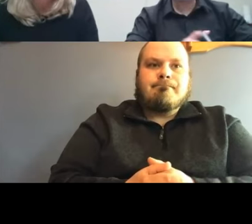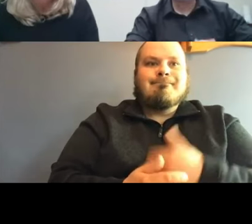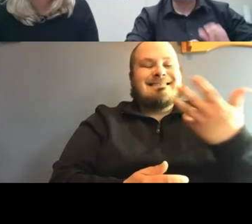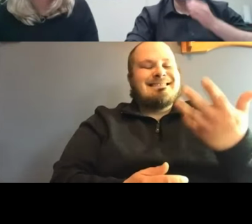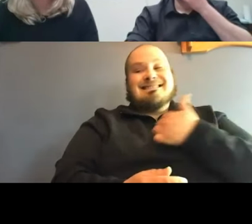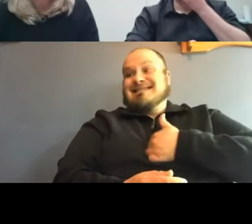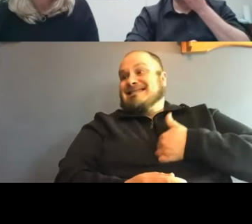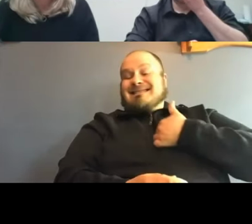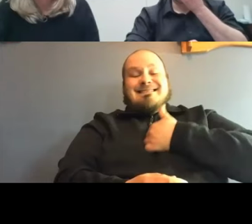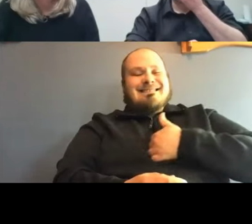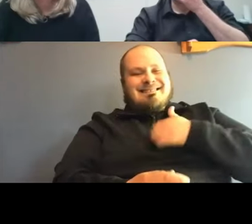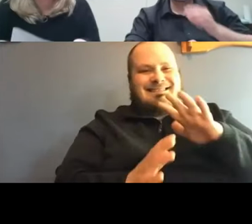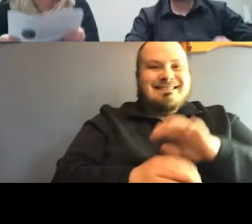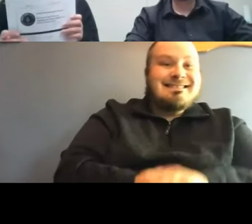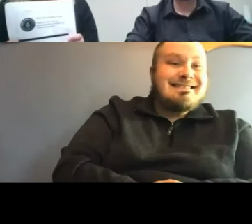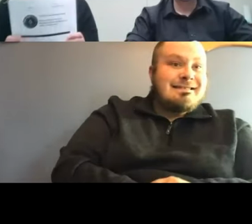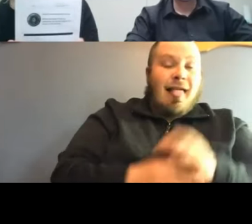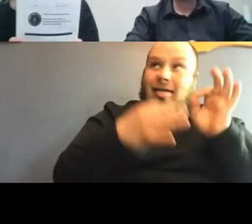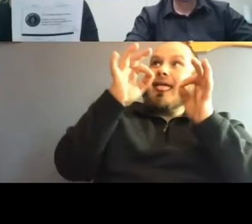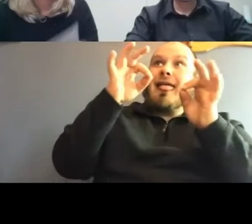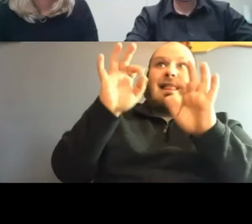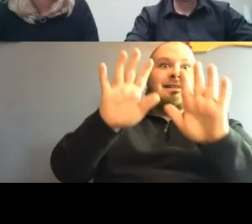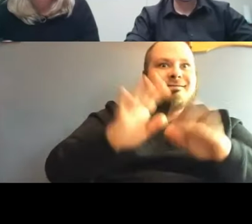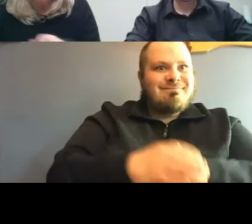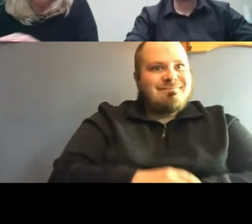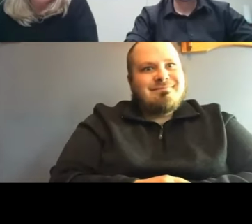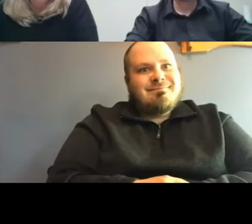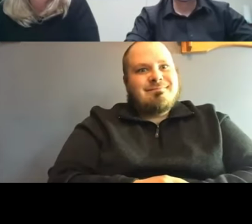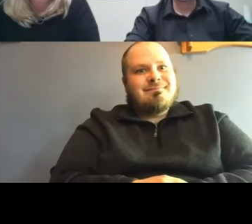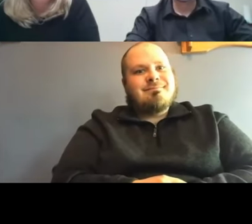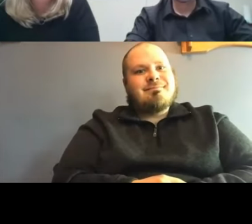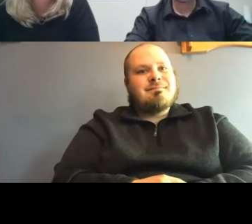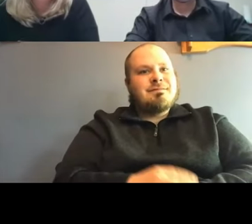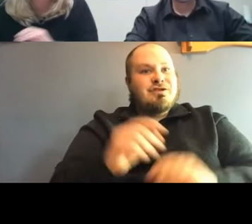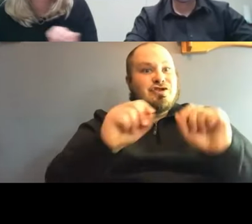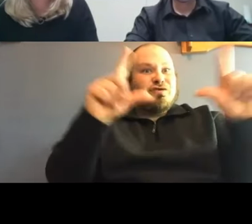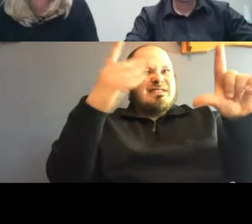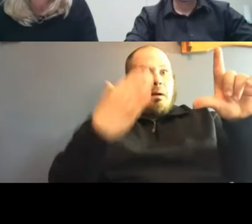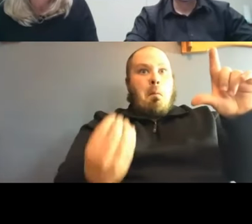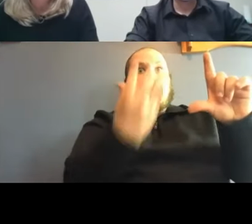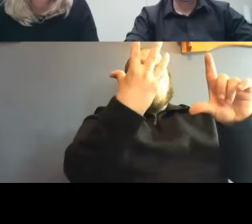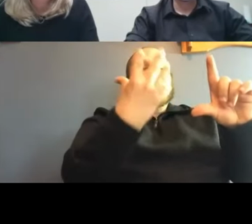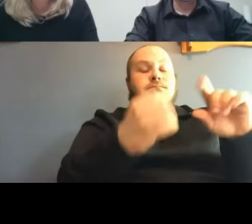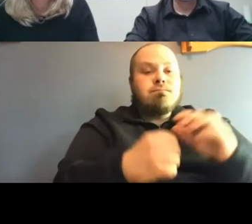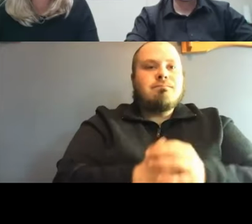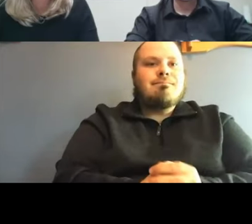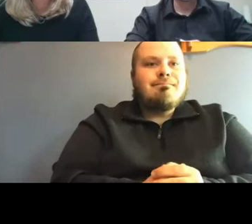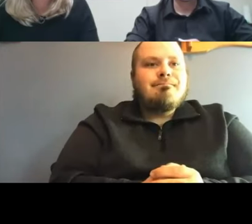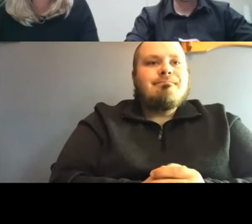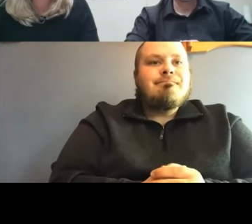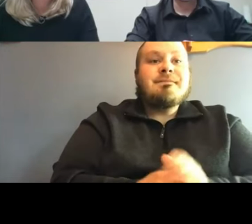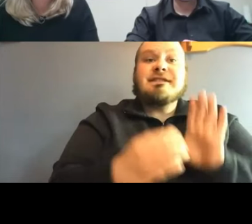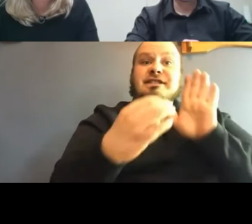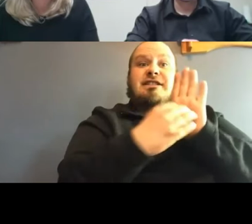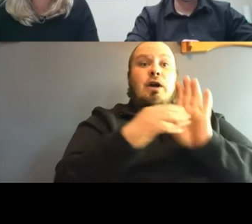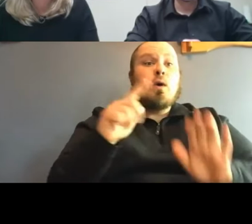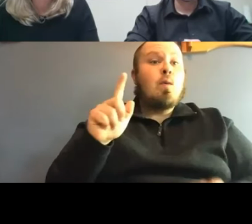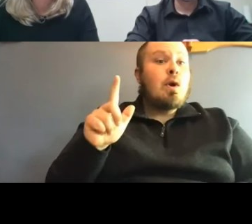Sorry, got distracted. I saw something pop up. Okay, so Section